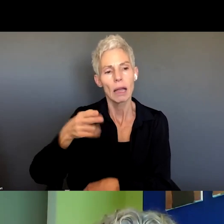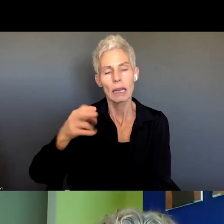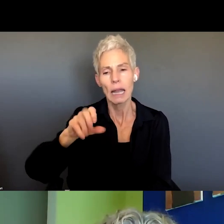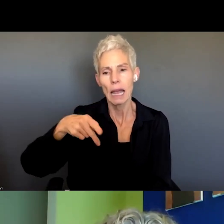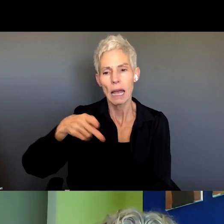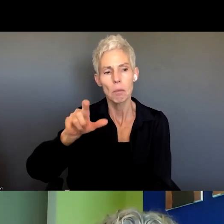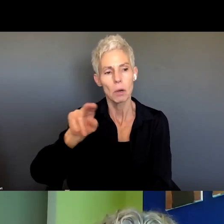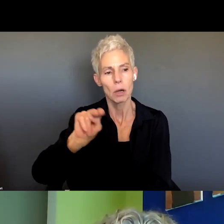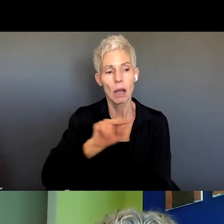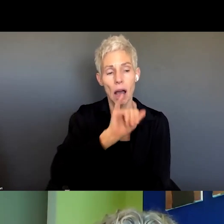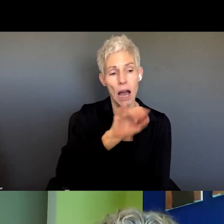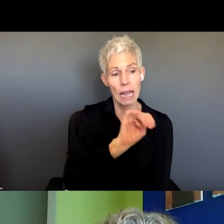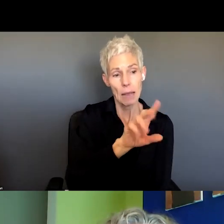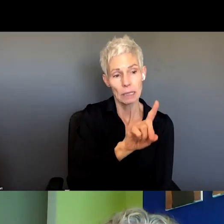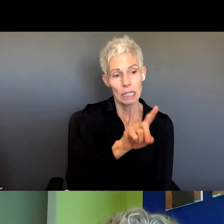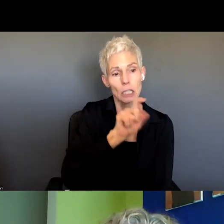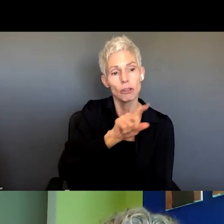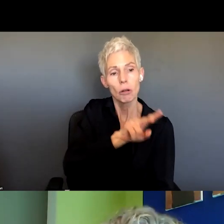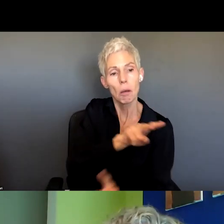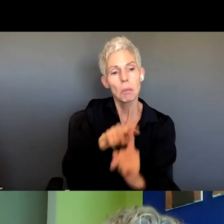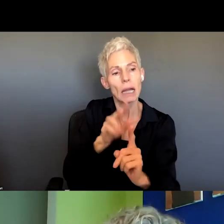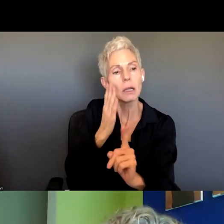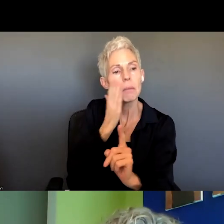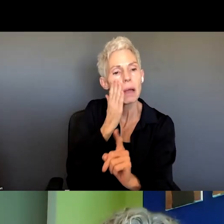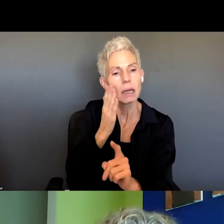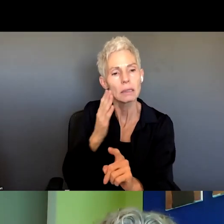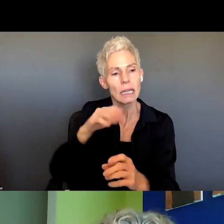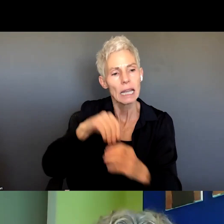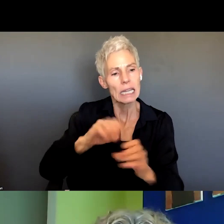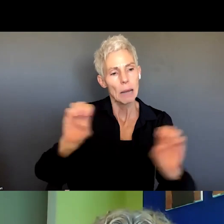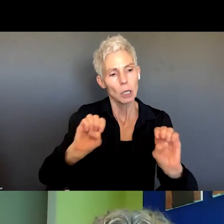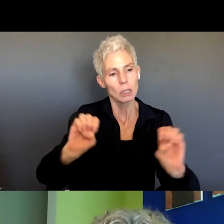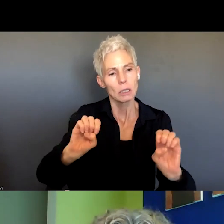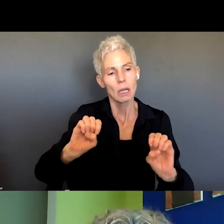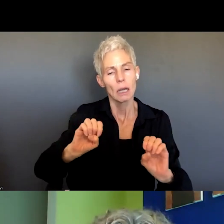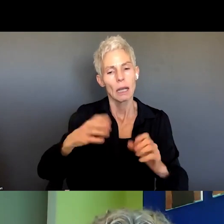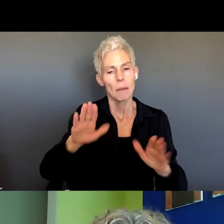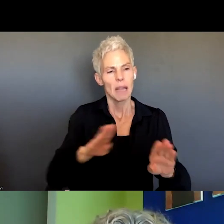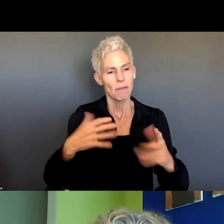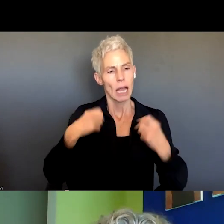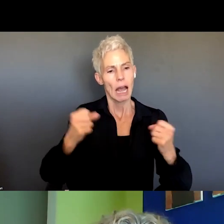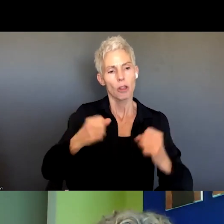to beds in an emergency behavioral health / crisis receiving facility.